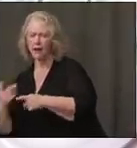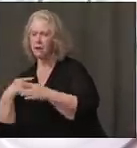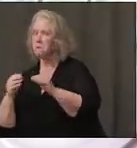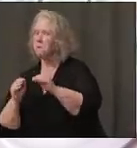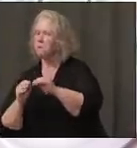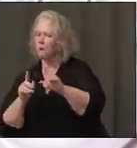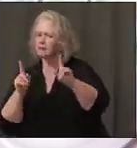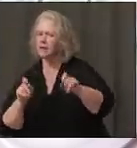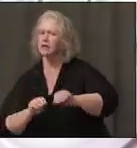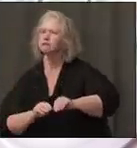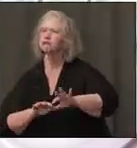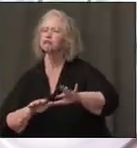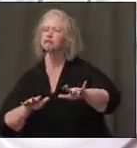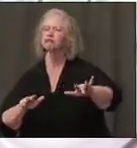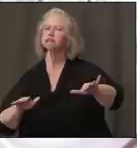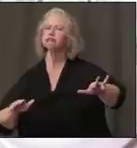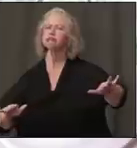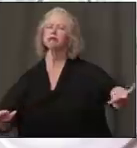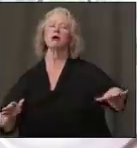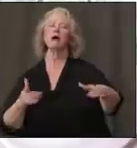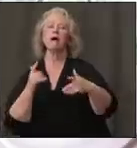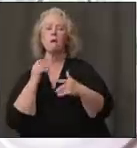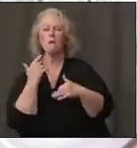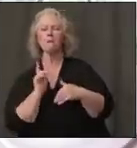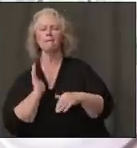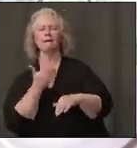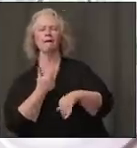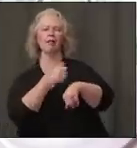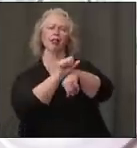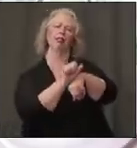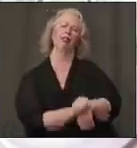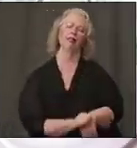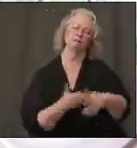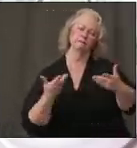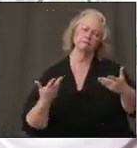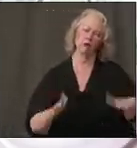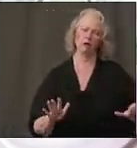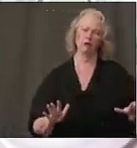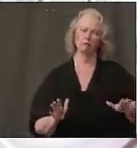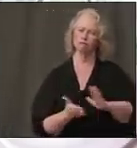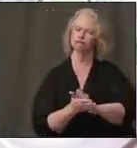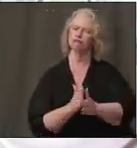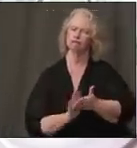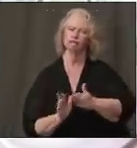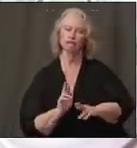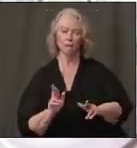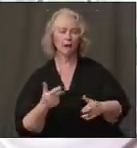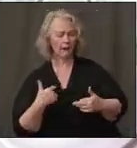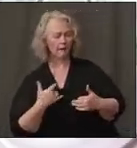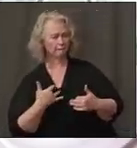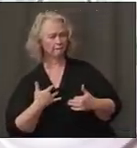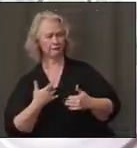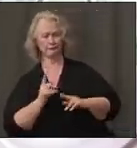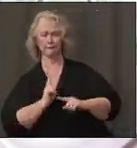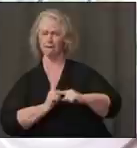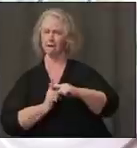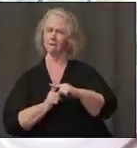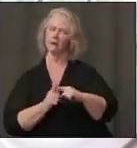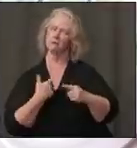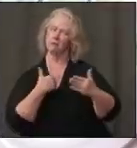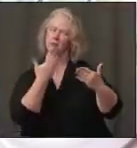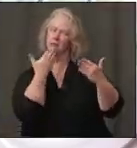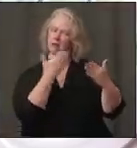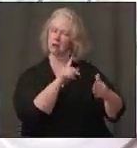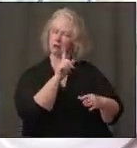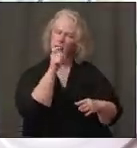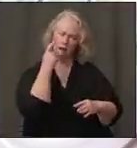into the community. We're going to have better practices in place, and we're going to be prepared. And so I'm optimistic for the future. I want to thank you, Governor, and your